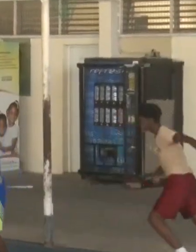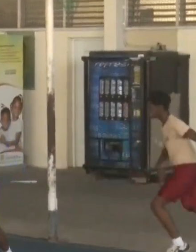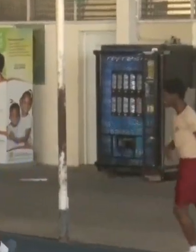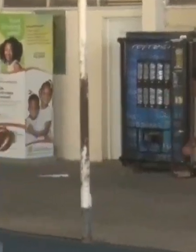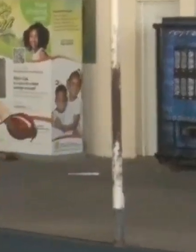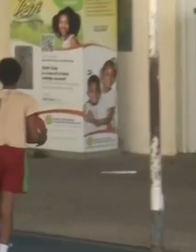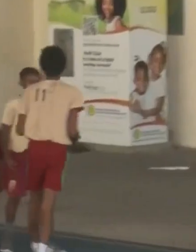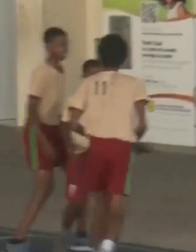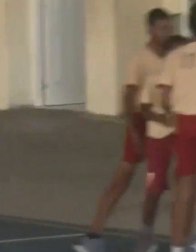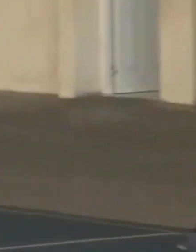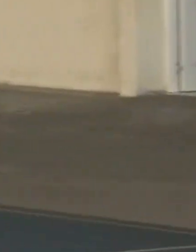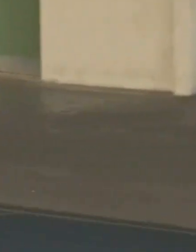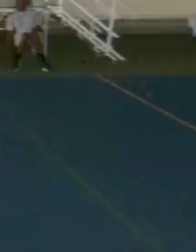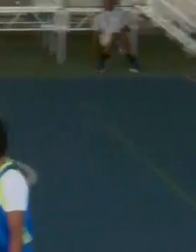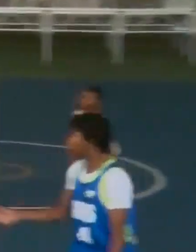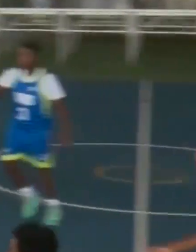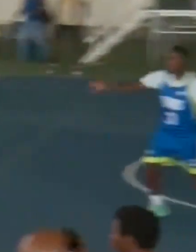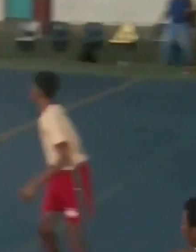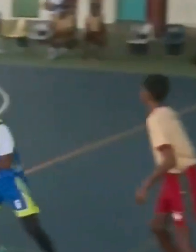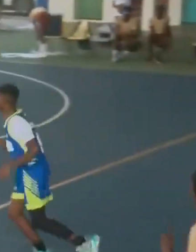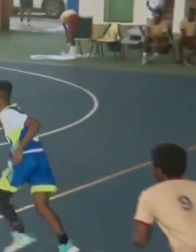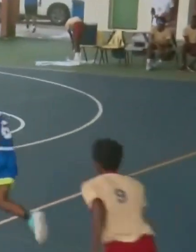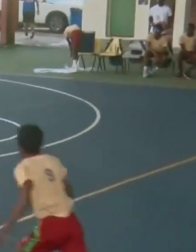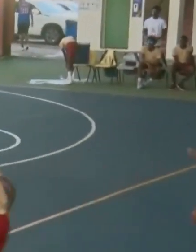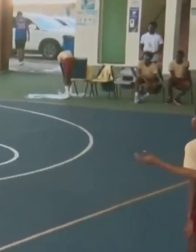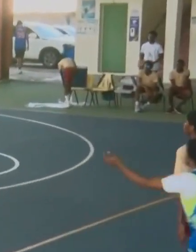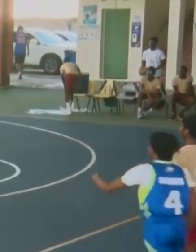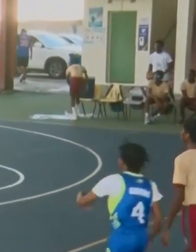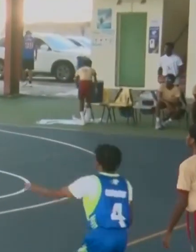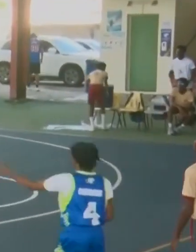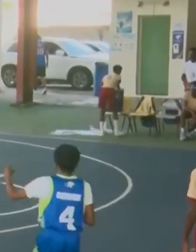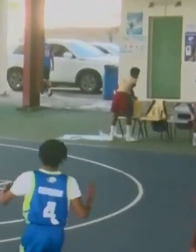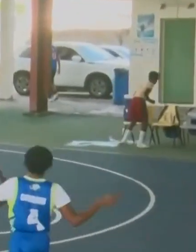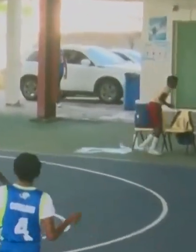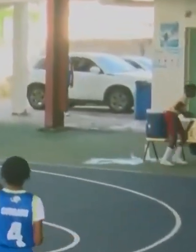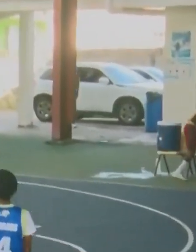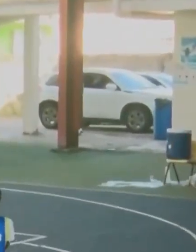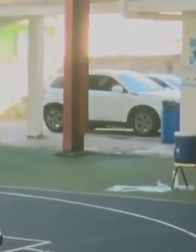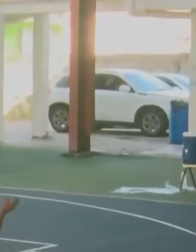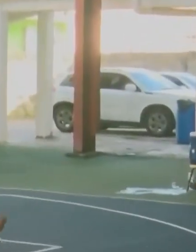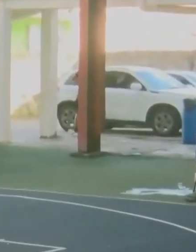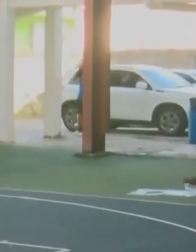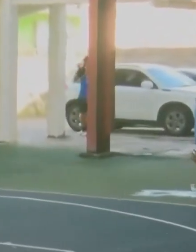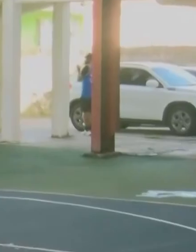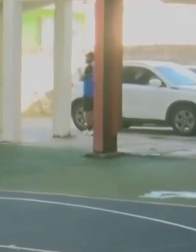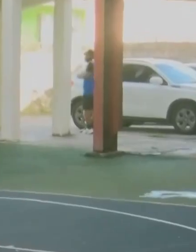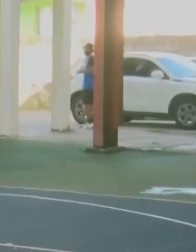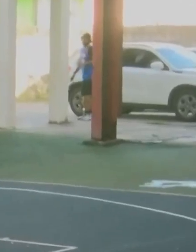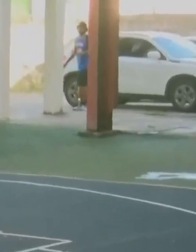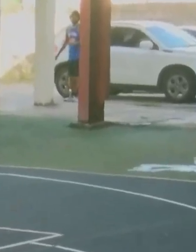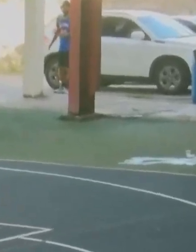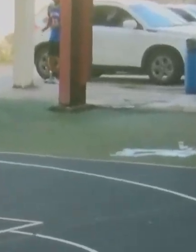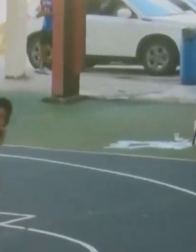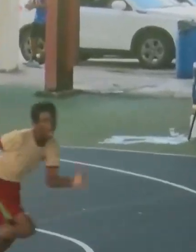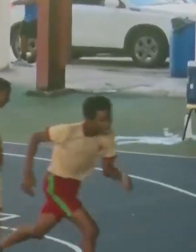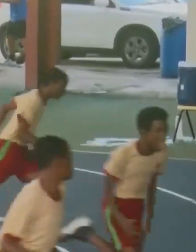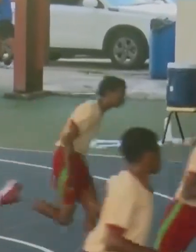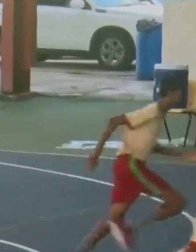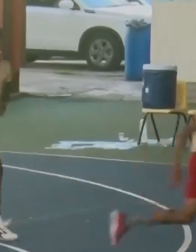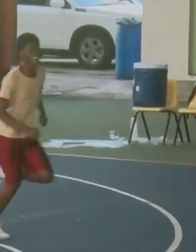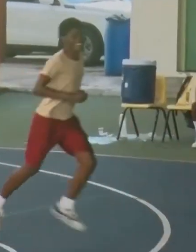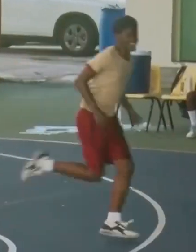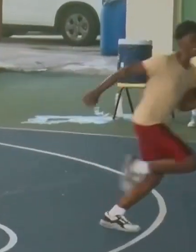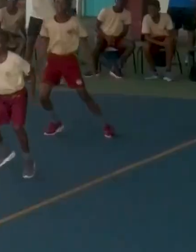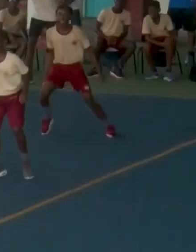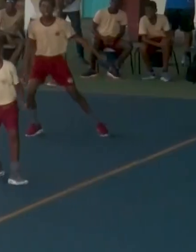does the rest under the cup. Graydon Sealy only scored 4 points in the first half. Deshaun Haynes stops and drills the